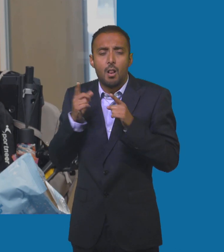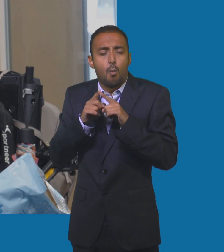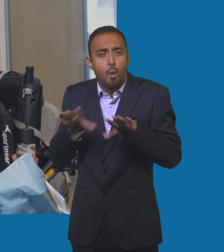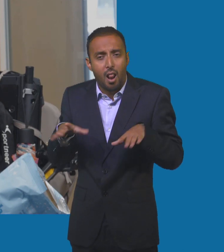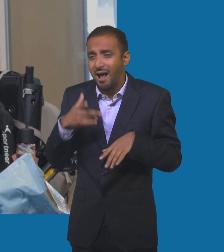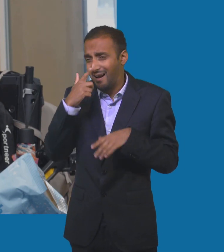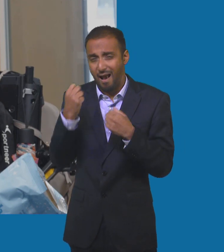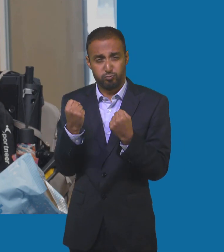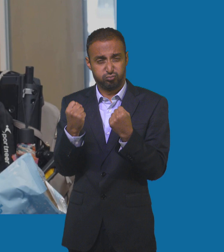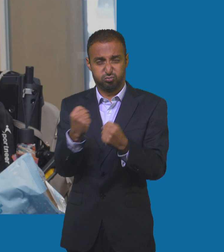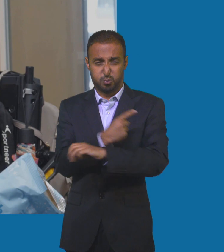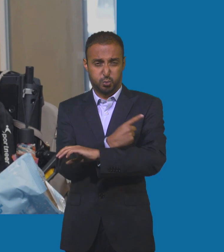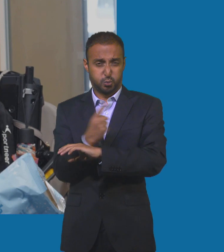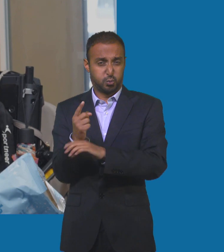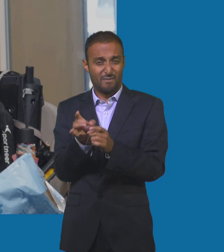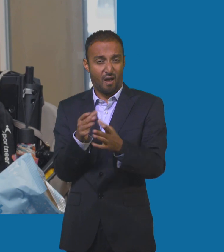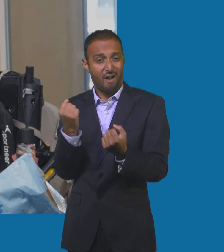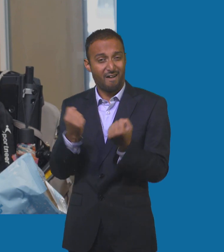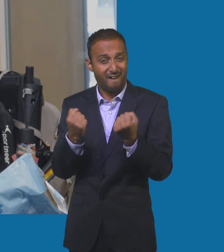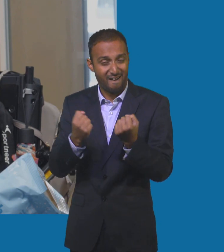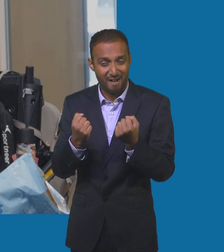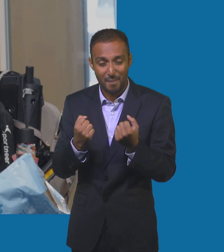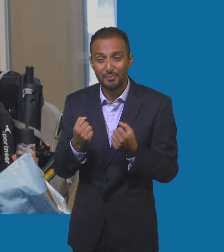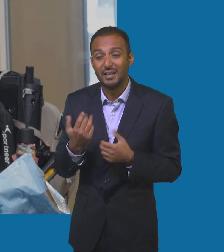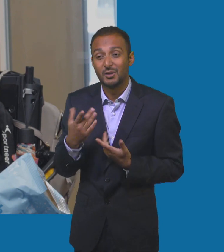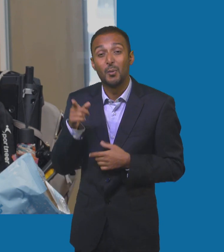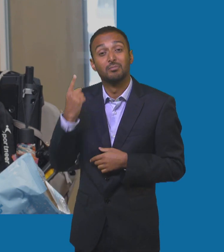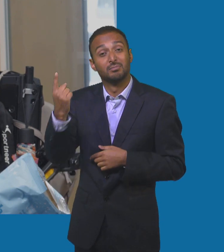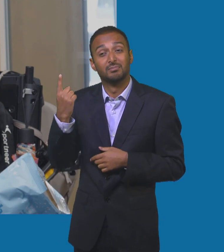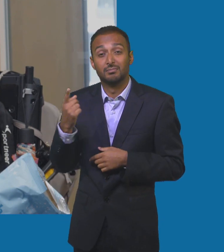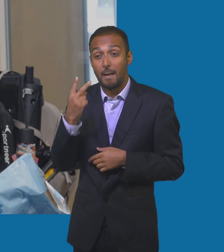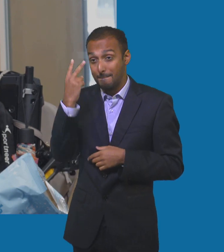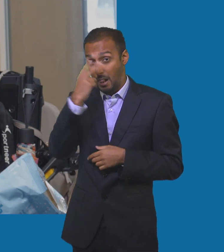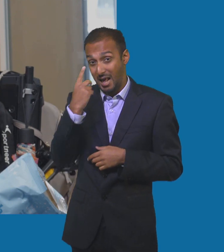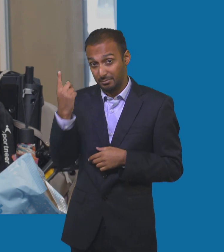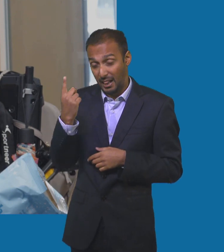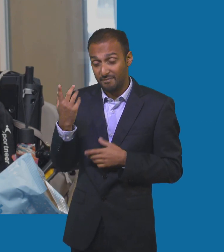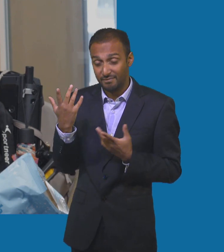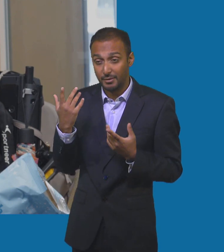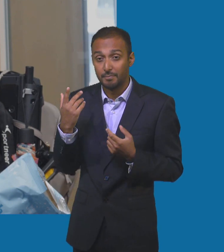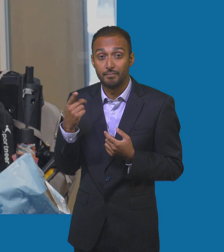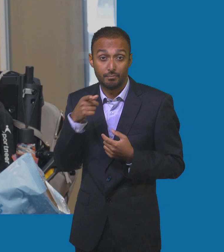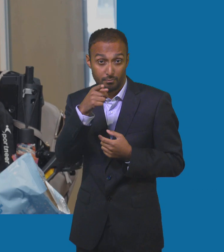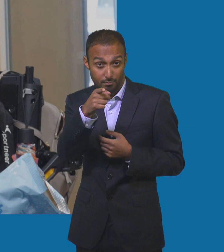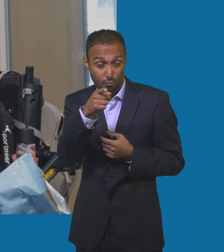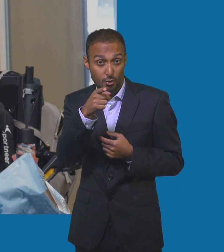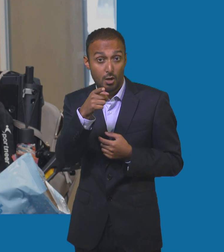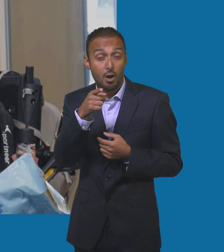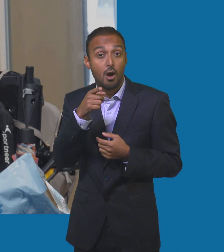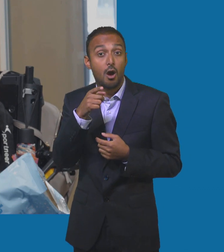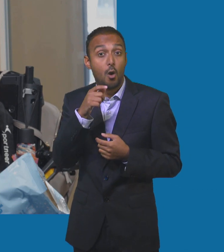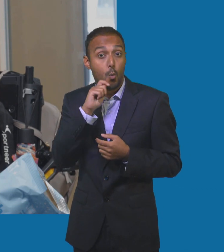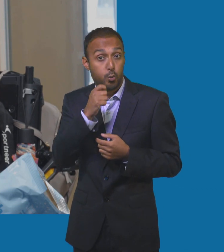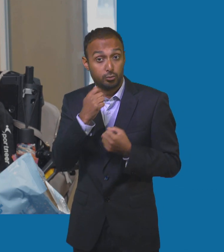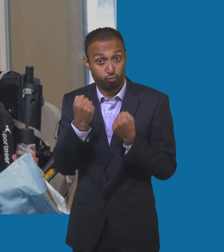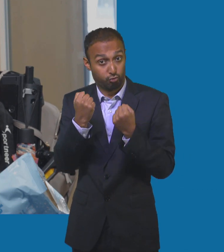ultimately. But Mike actually said, as someone who is blind, would you dare drive with a blindfold on,